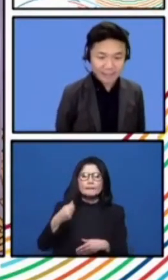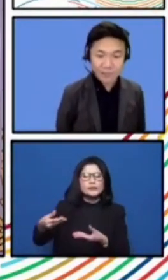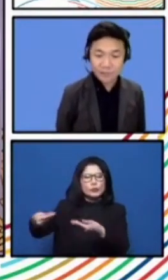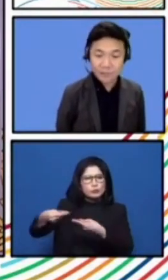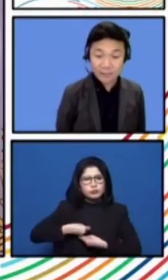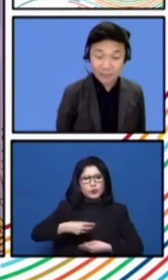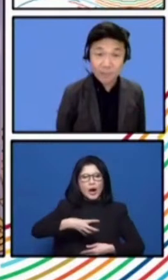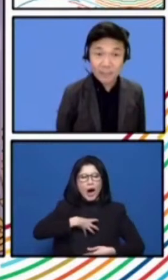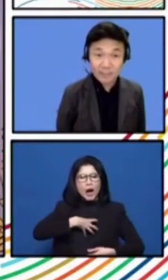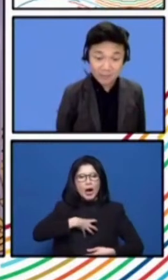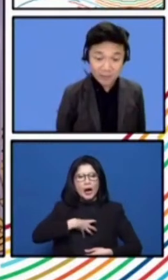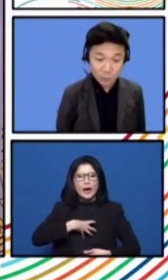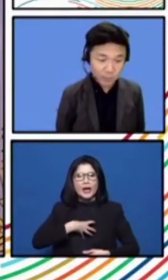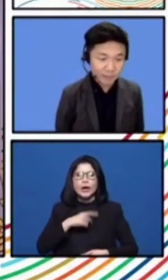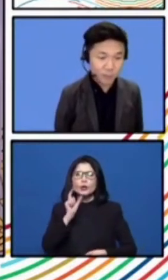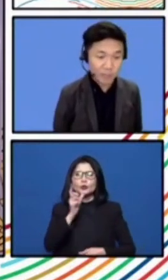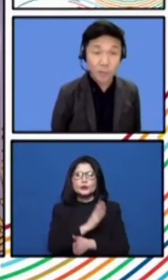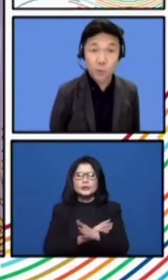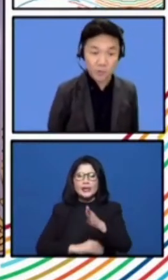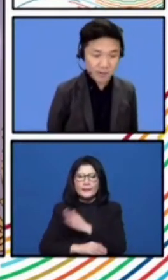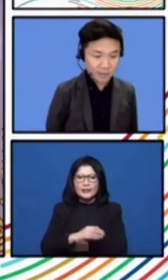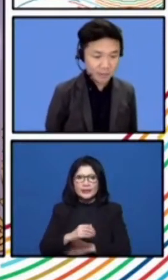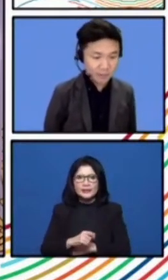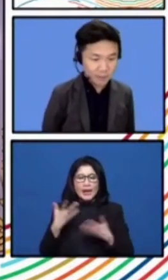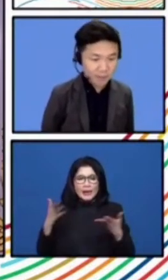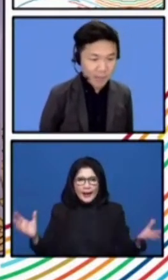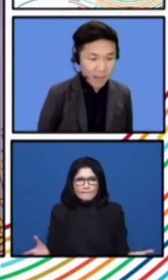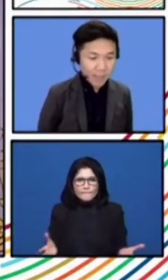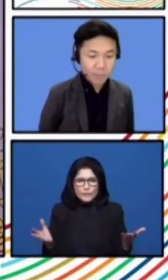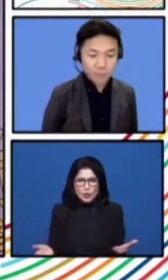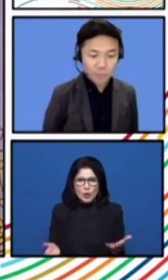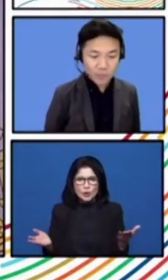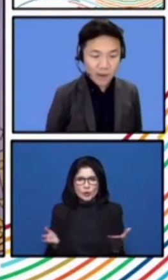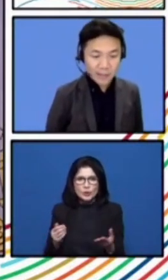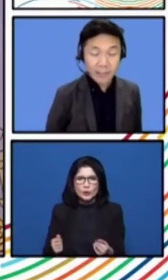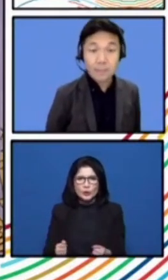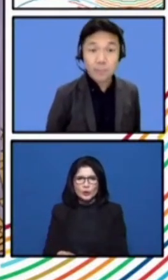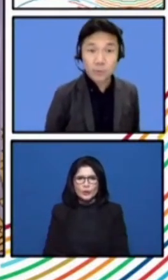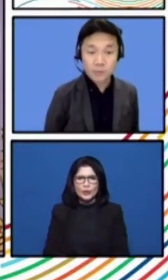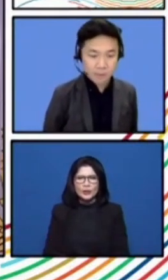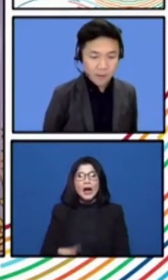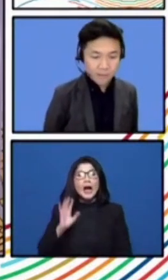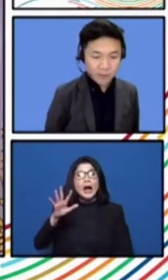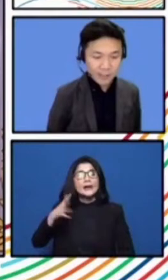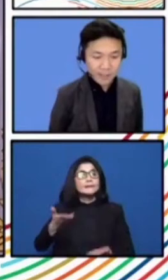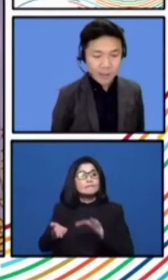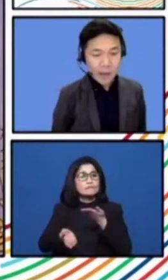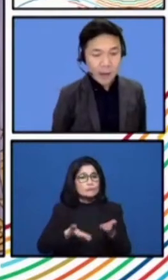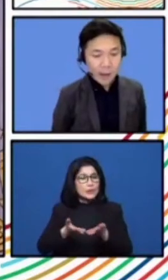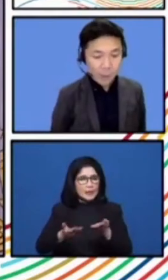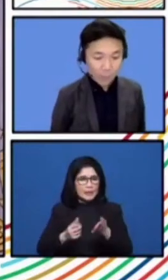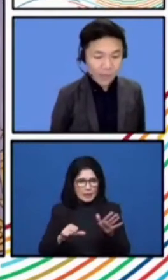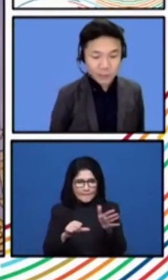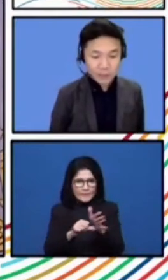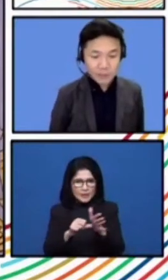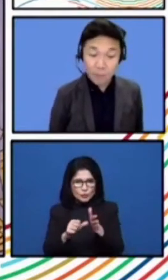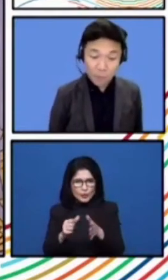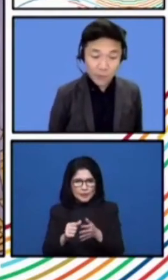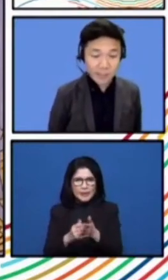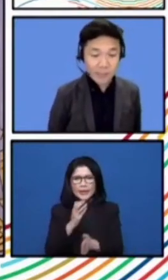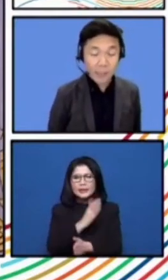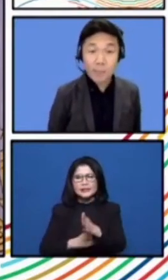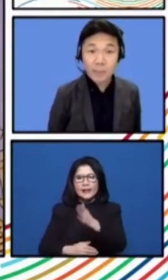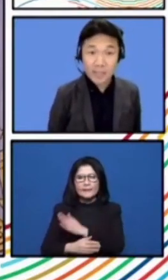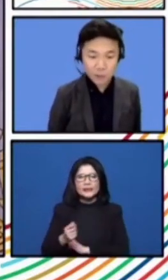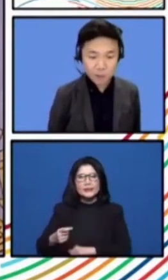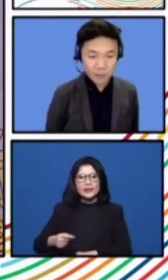existence of disability service units within the universities and to provide input for the appropriation appropriate